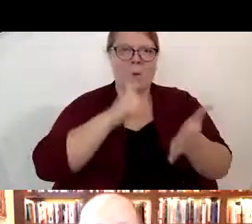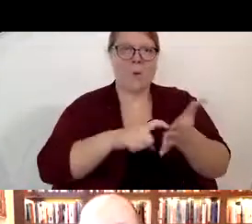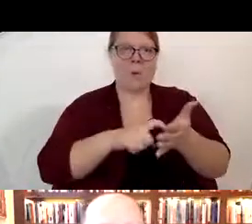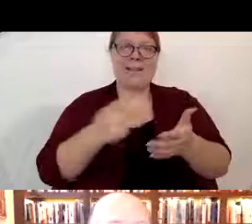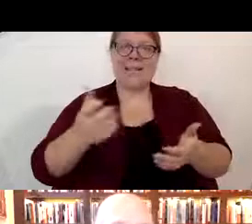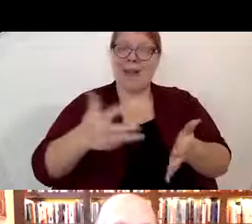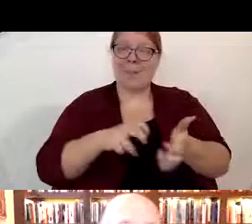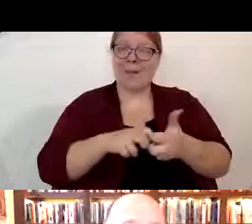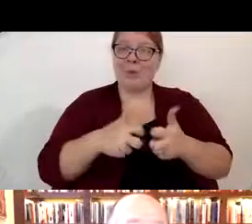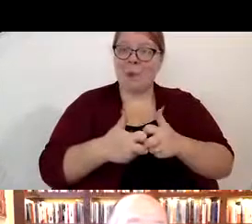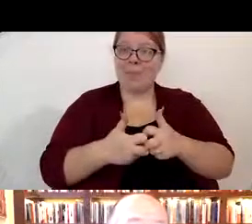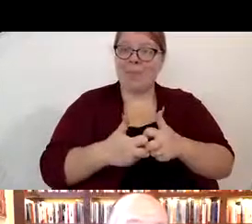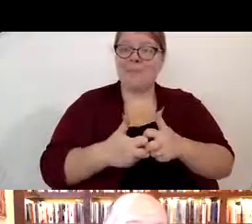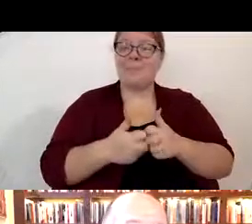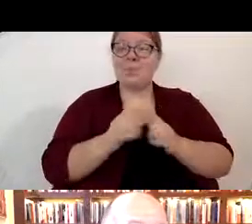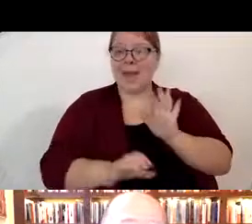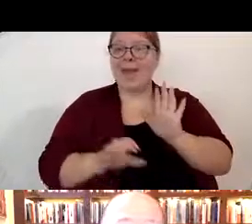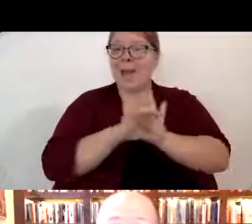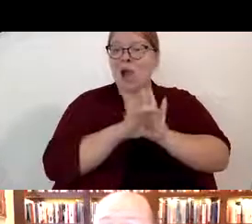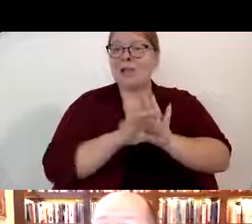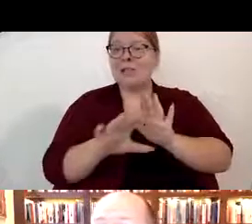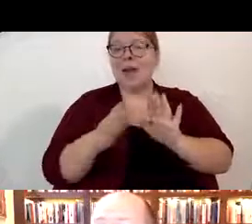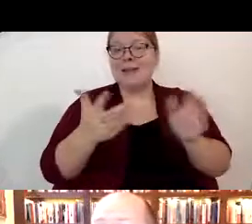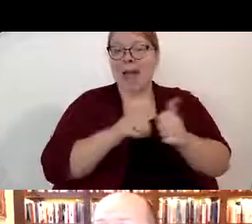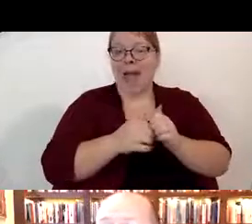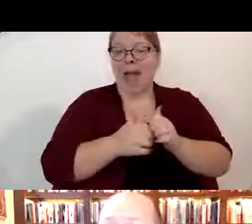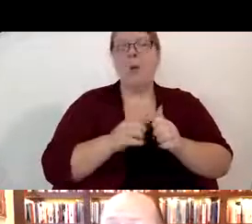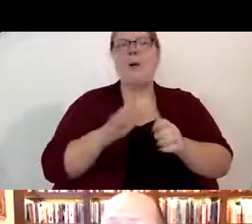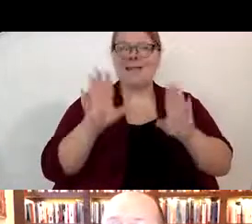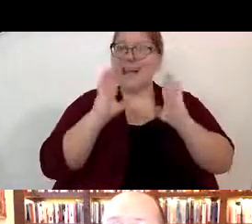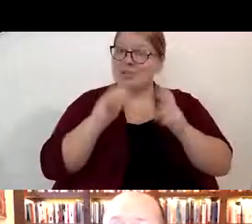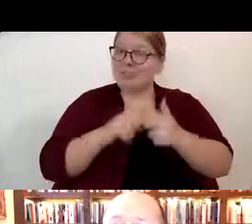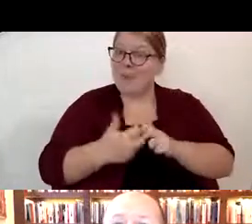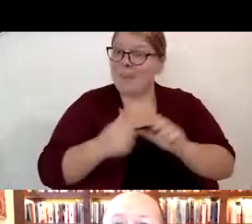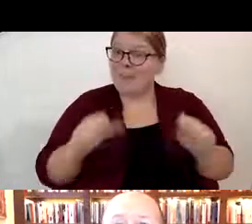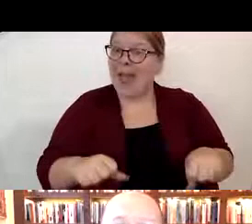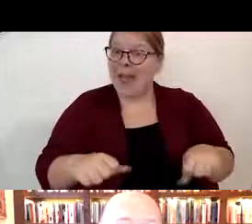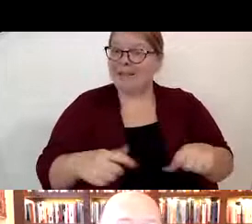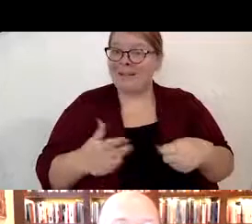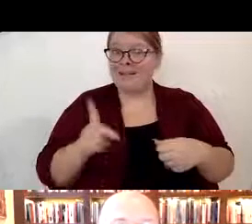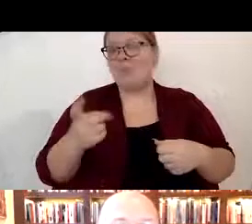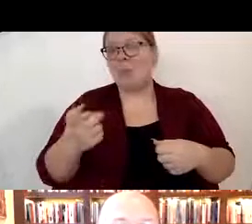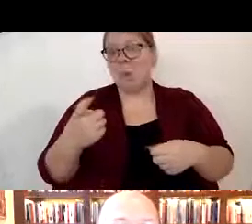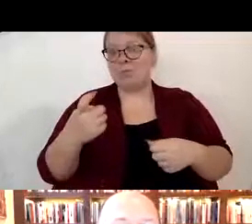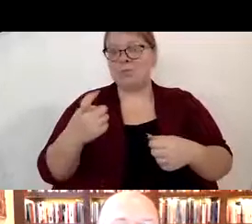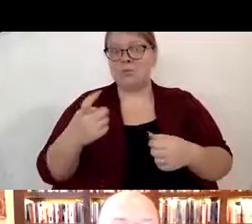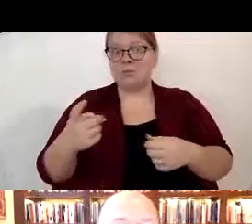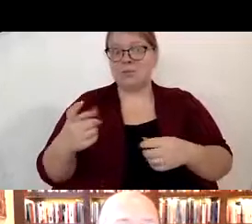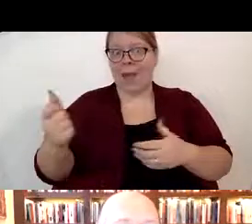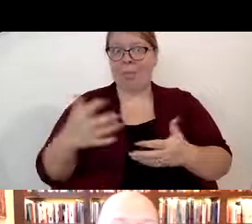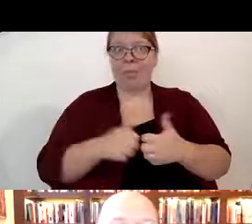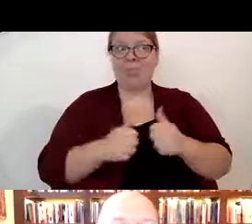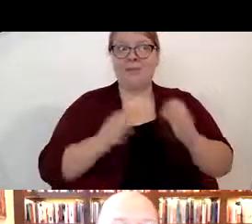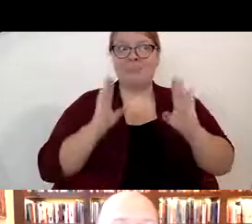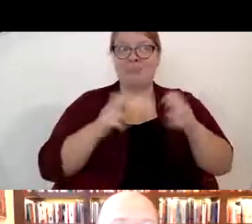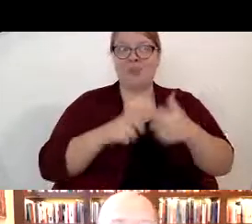is to characterize it as having an attention problem. We'll talk about that. So again, whenever patients, like for the first